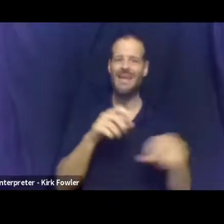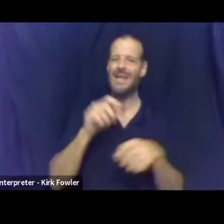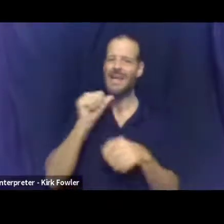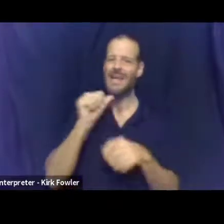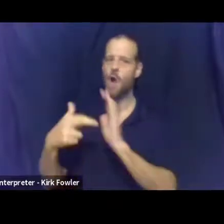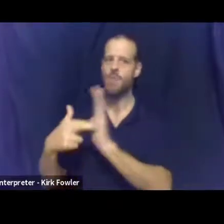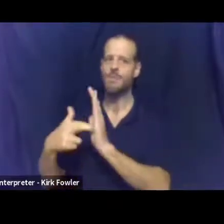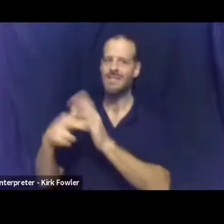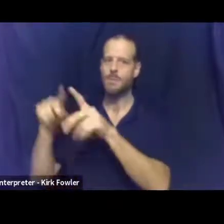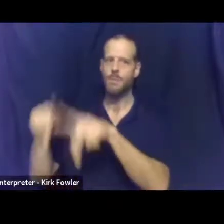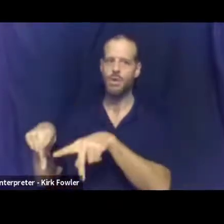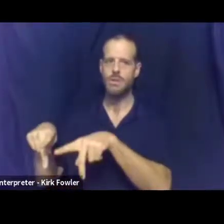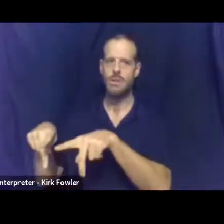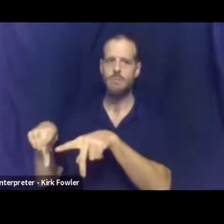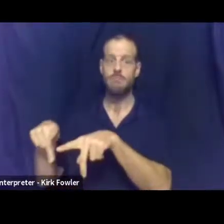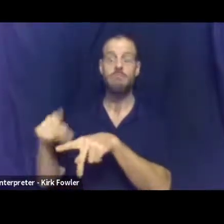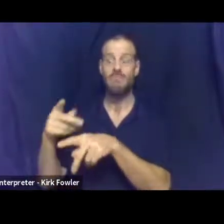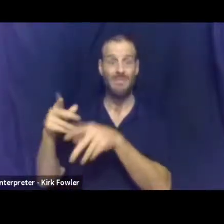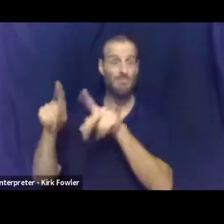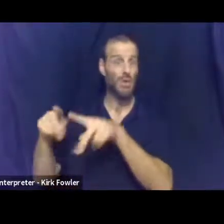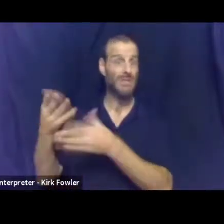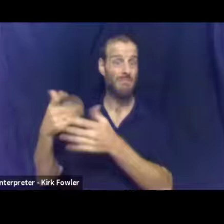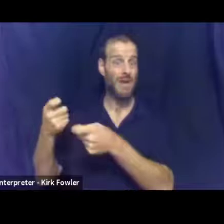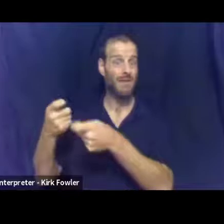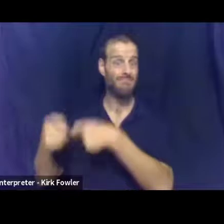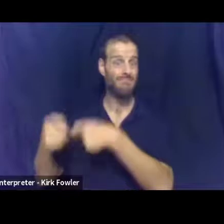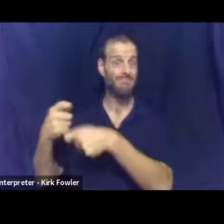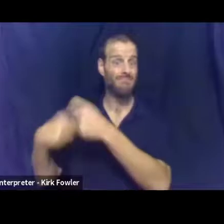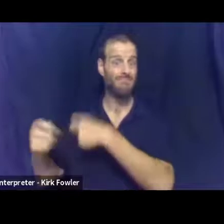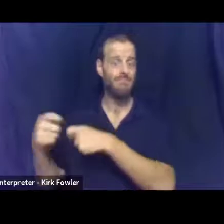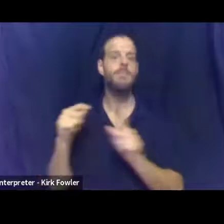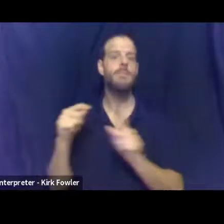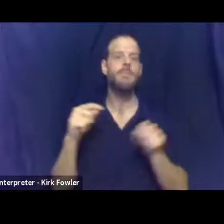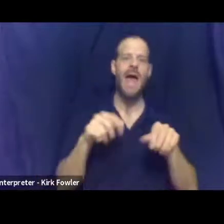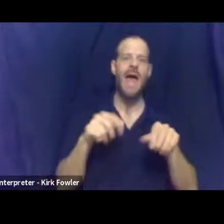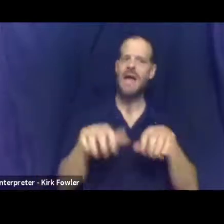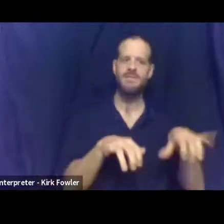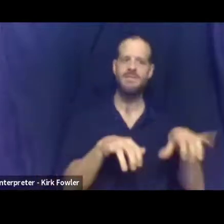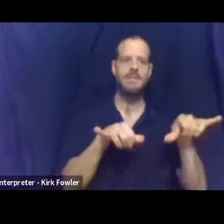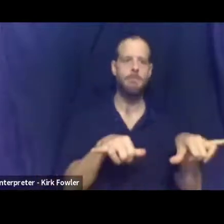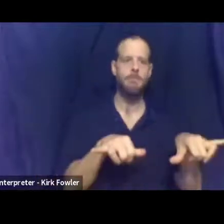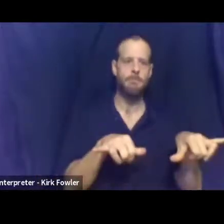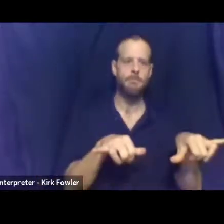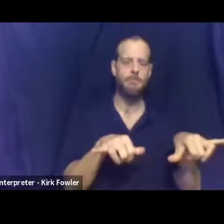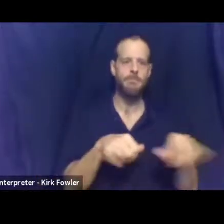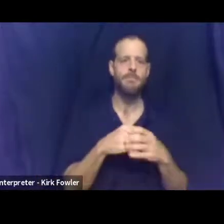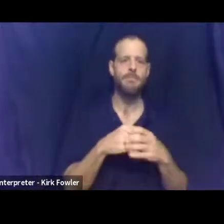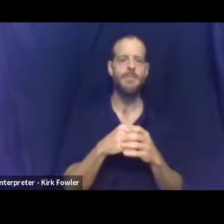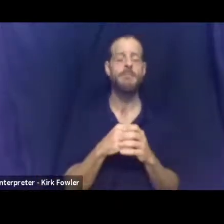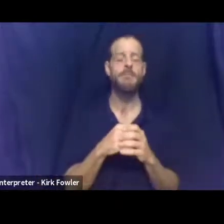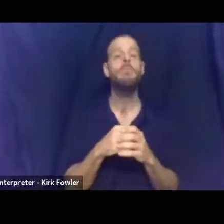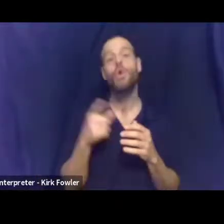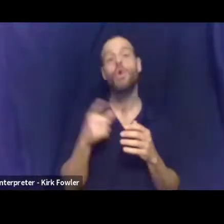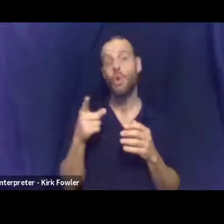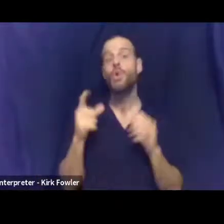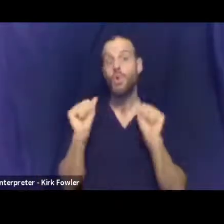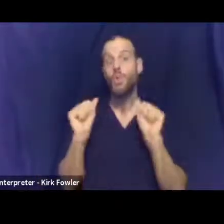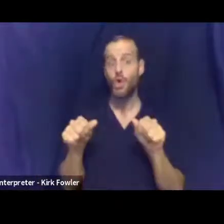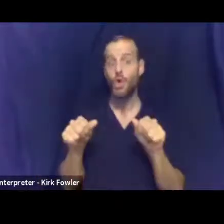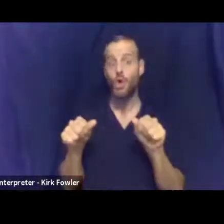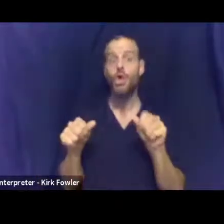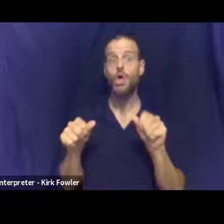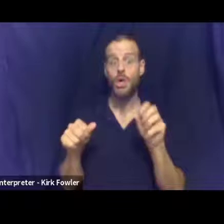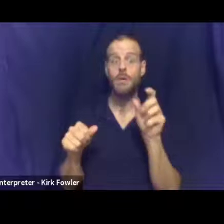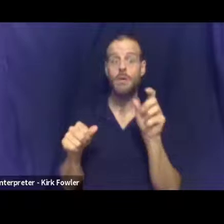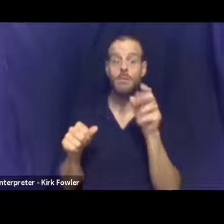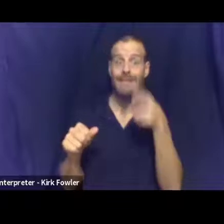only because that'll help make it consistent across settings. Having said that, um, there's no reason to not pair the person with the activity. So if you want